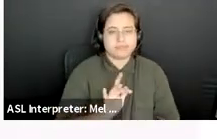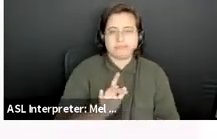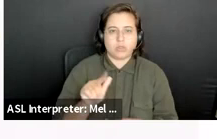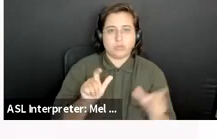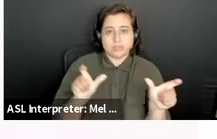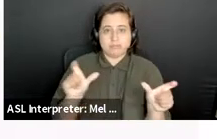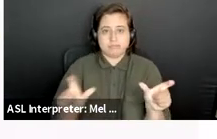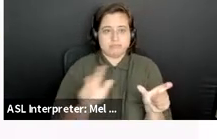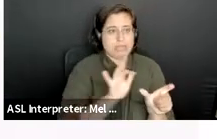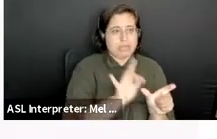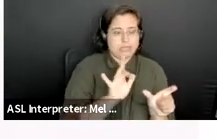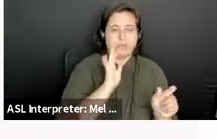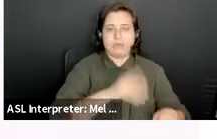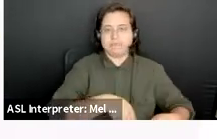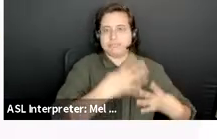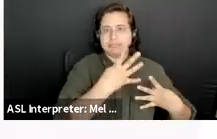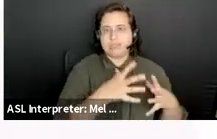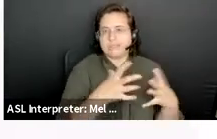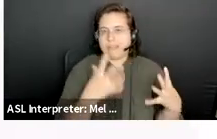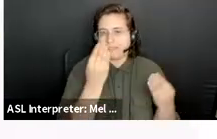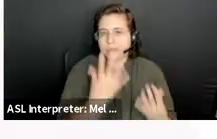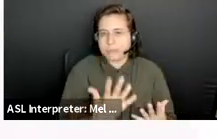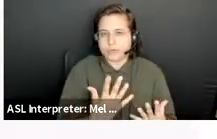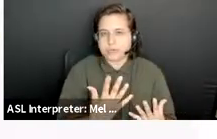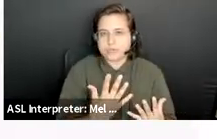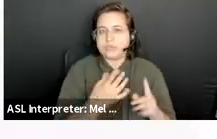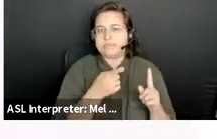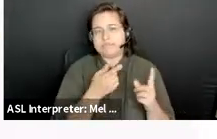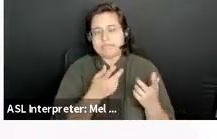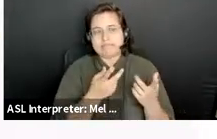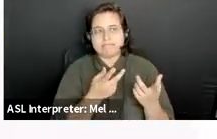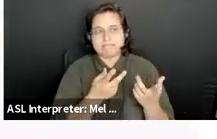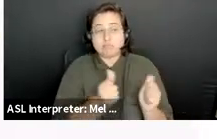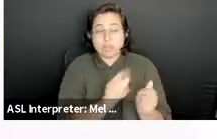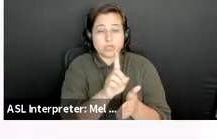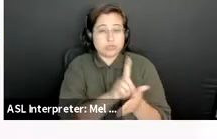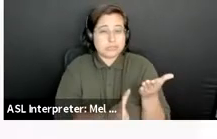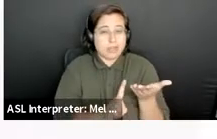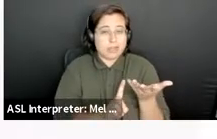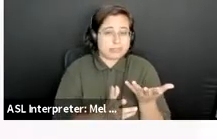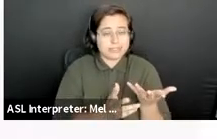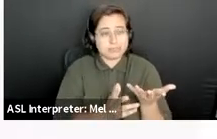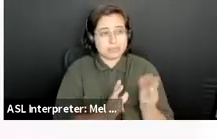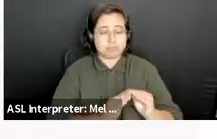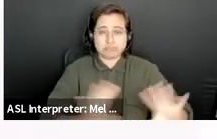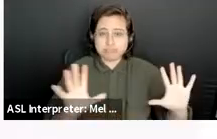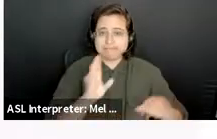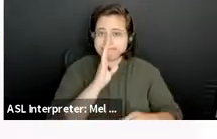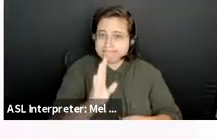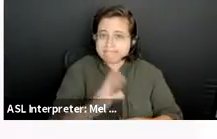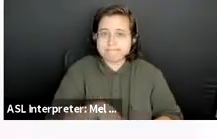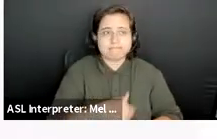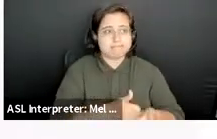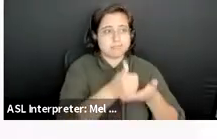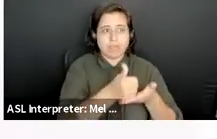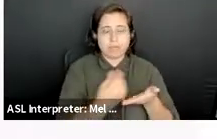a whole host of information, and it's designed to be pretty self-explanatory and be a way to help anyone